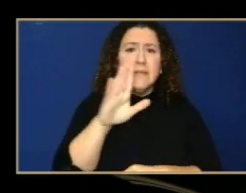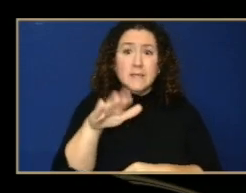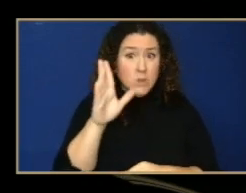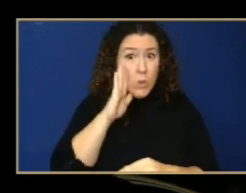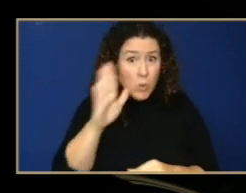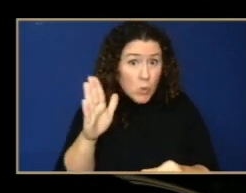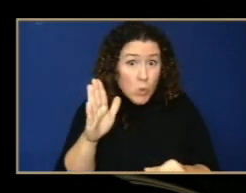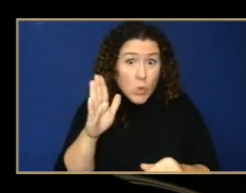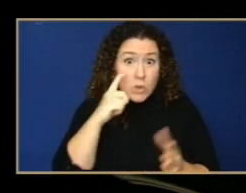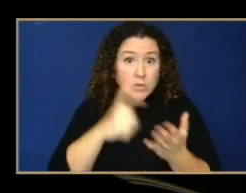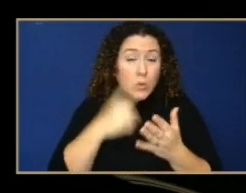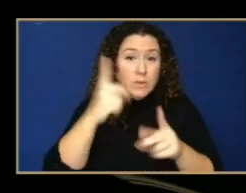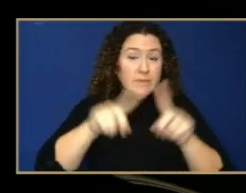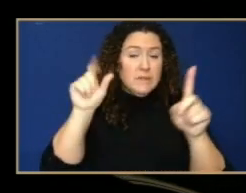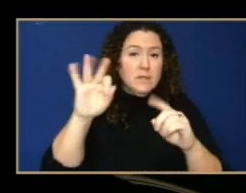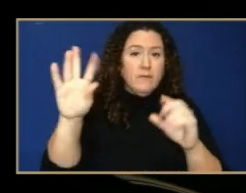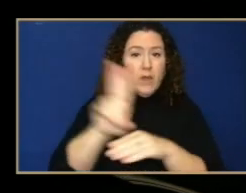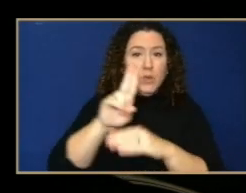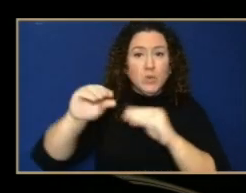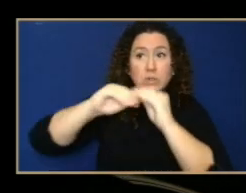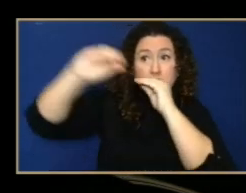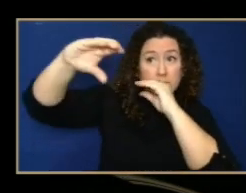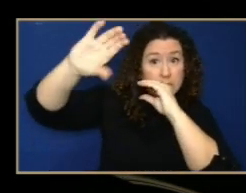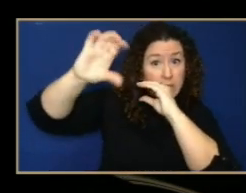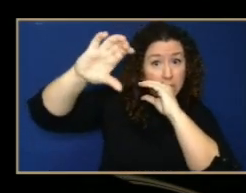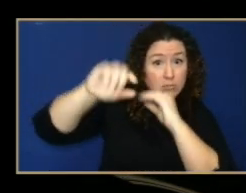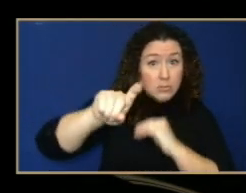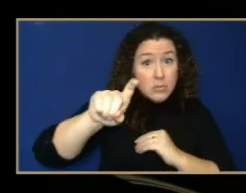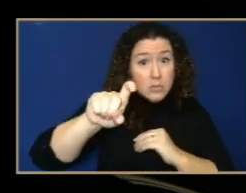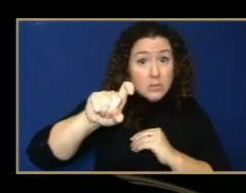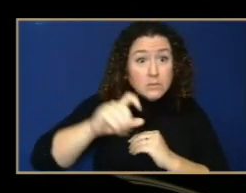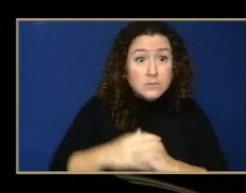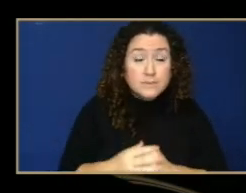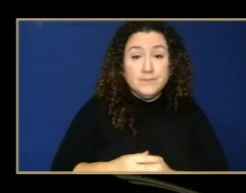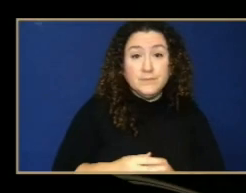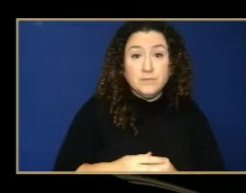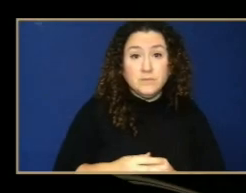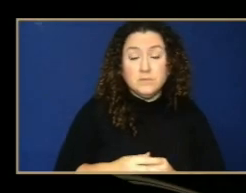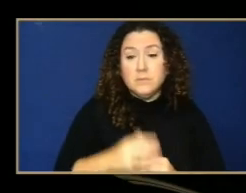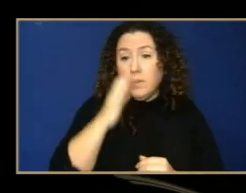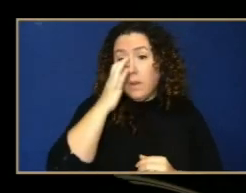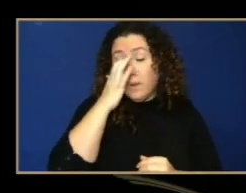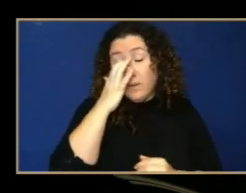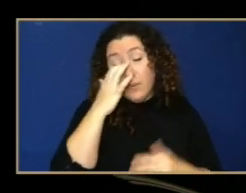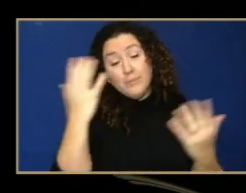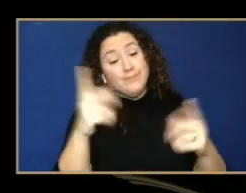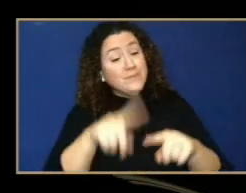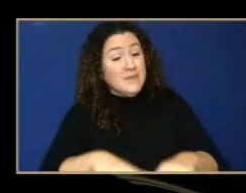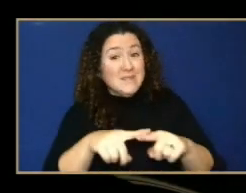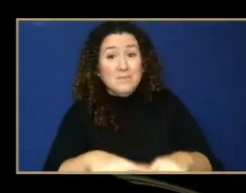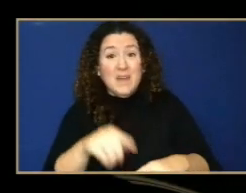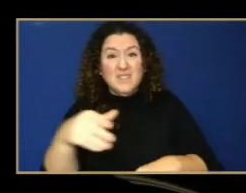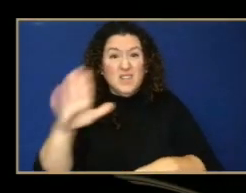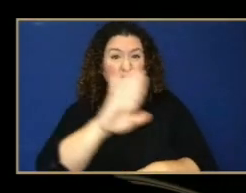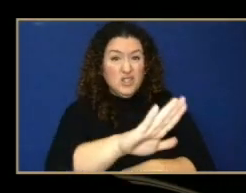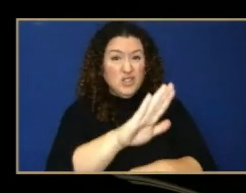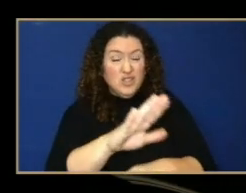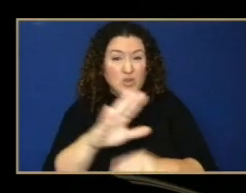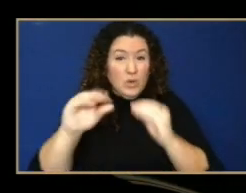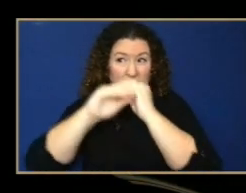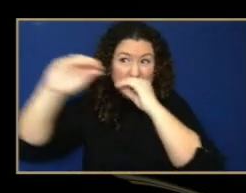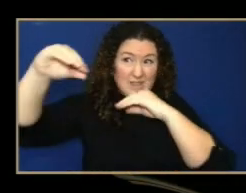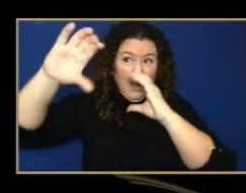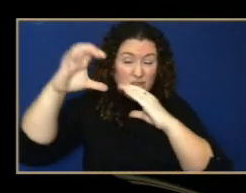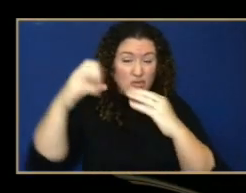So depending on the magnification of your telescope, I think it should be what a telescope will do is essentially like a camera lens but